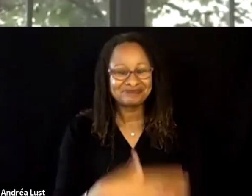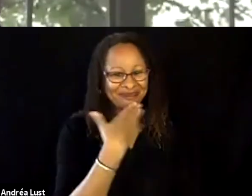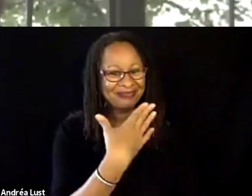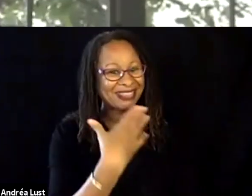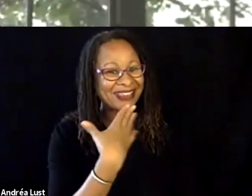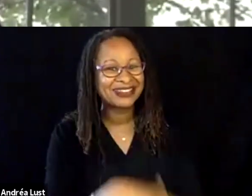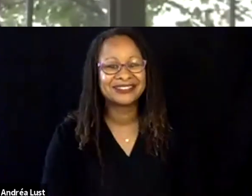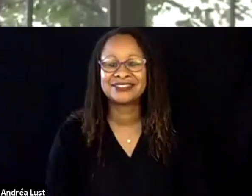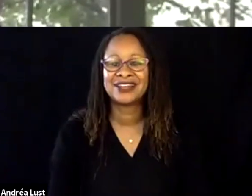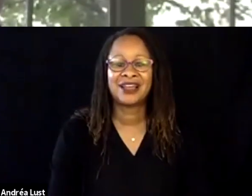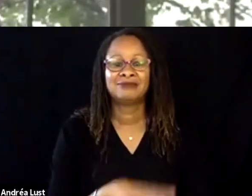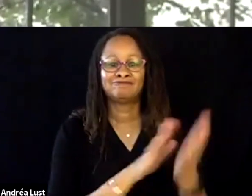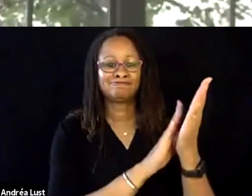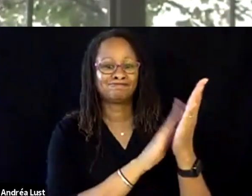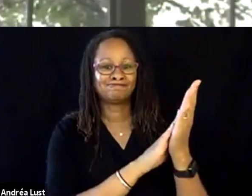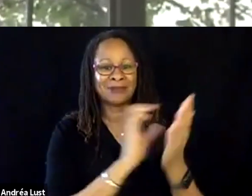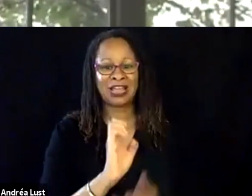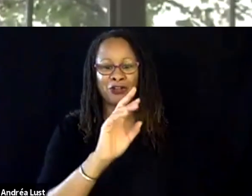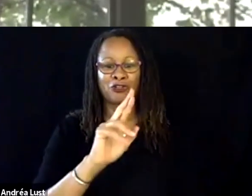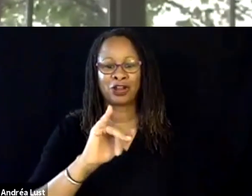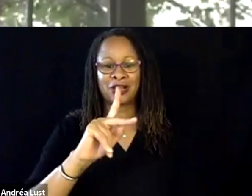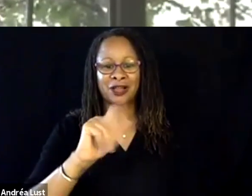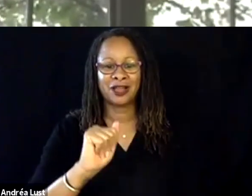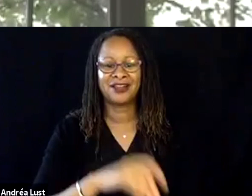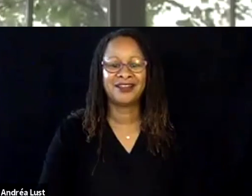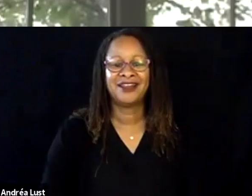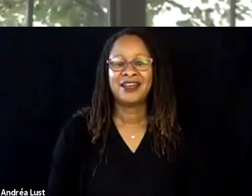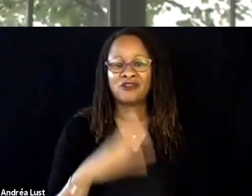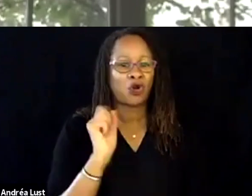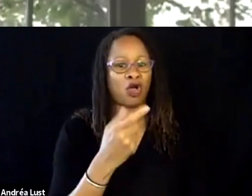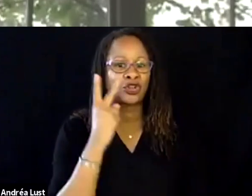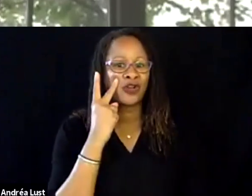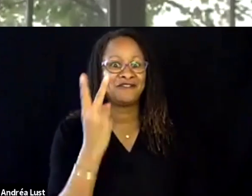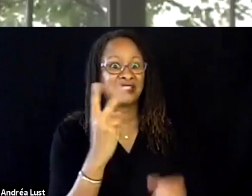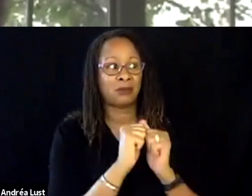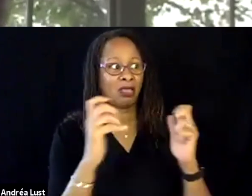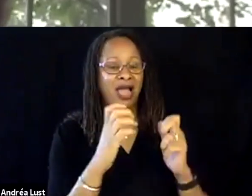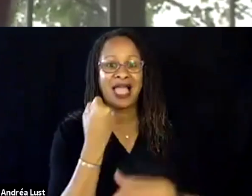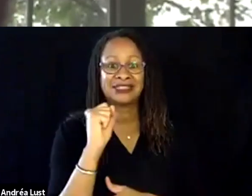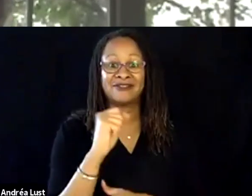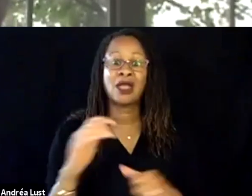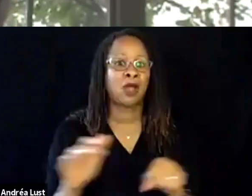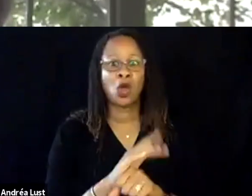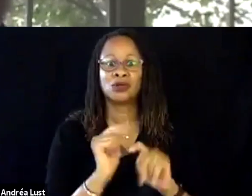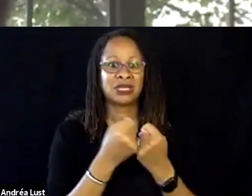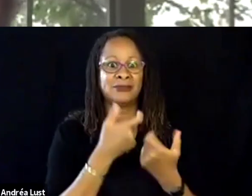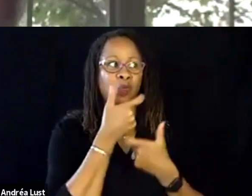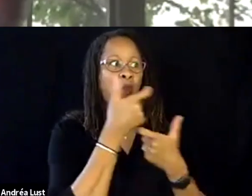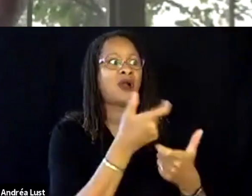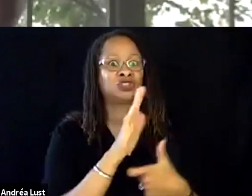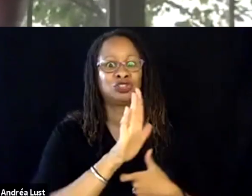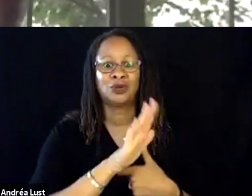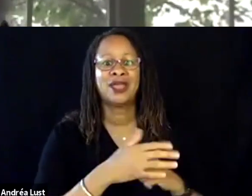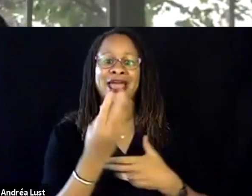want to give kudos to Erica. Thank you for all of your visible activism for a very long time. My entire team is watching, and they've all